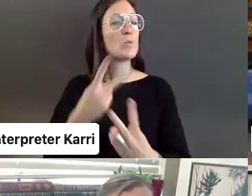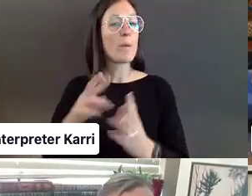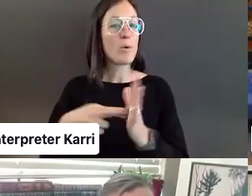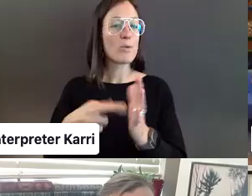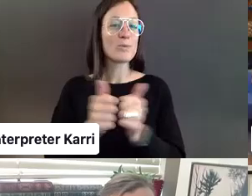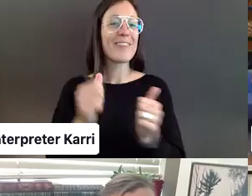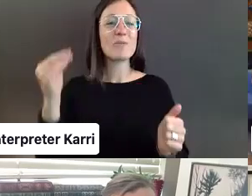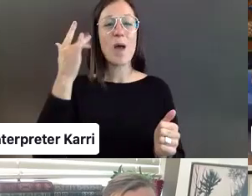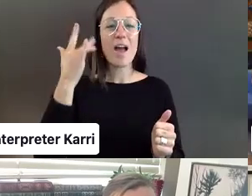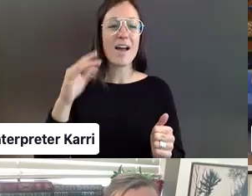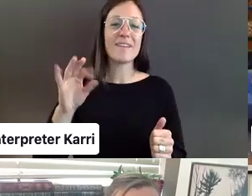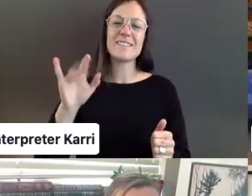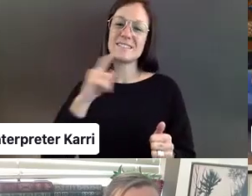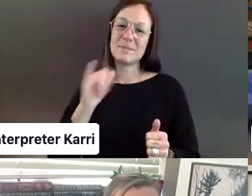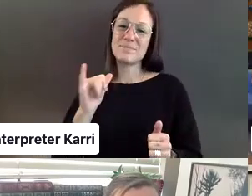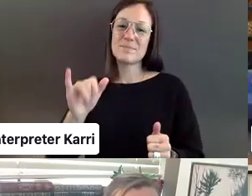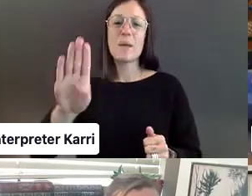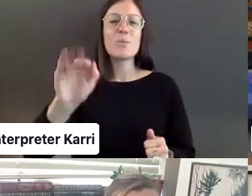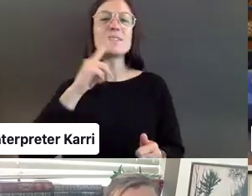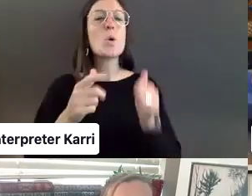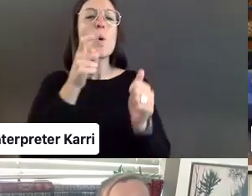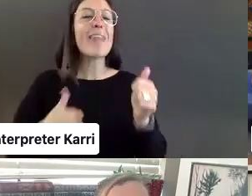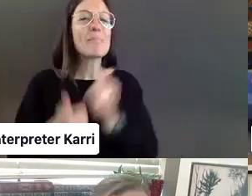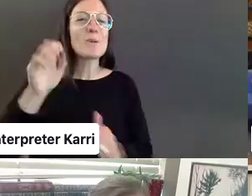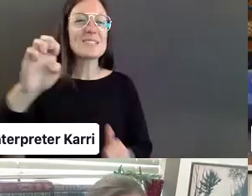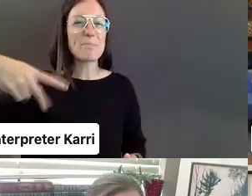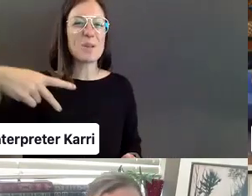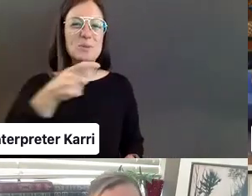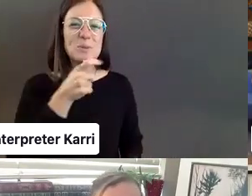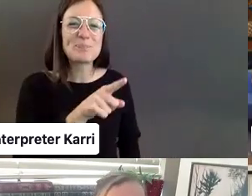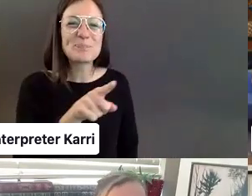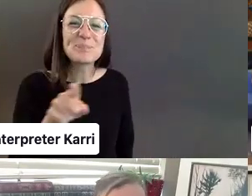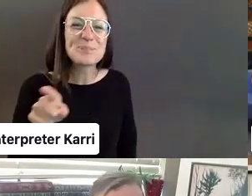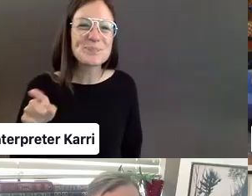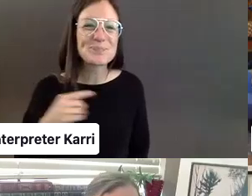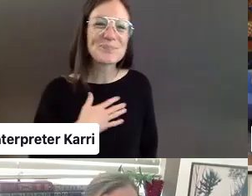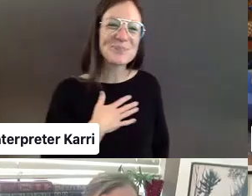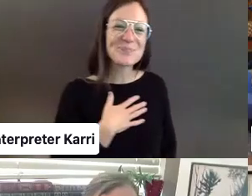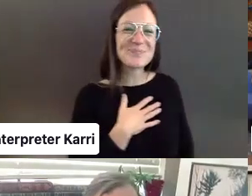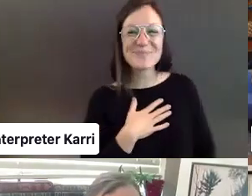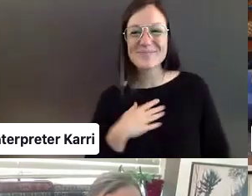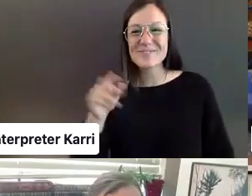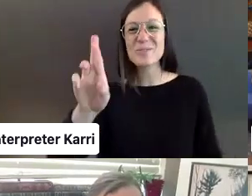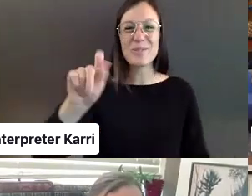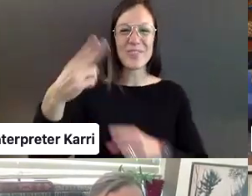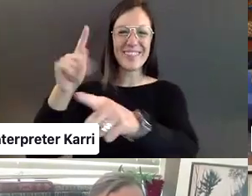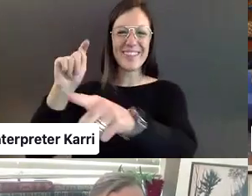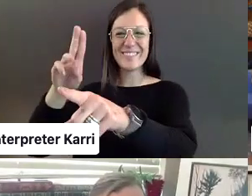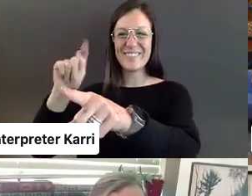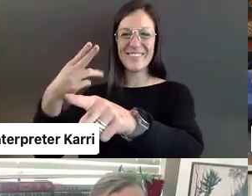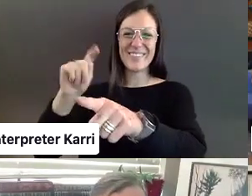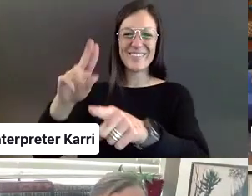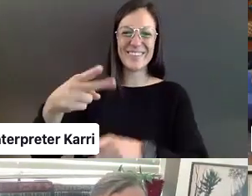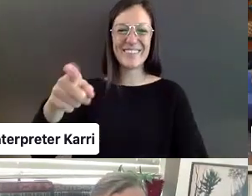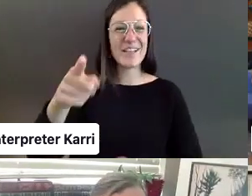Who had the most episodes? That I was person. gonna say Ruth. Ruth Ruth. of this